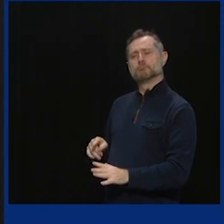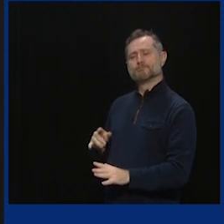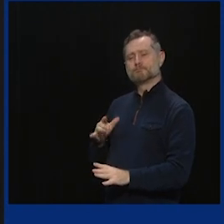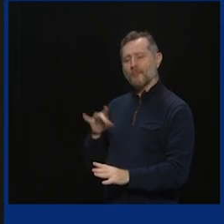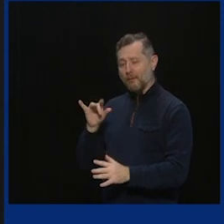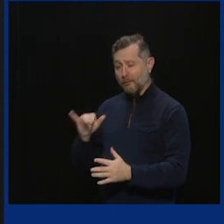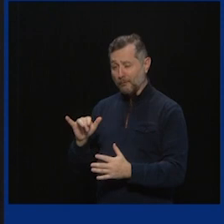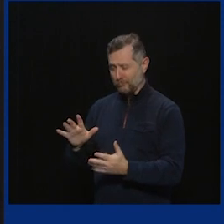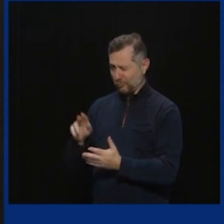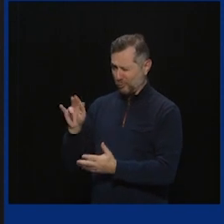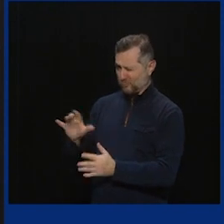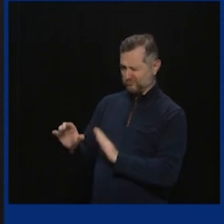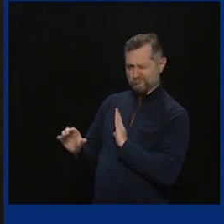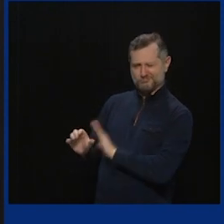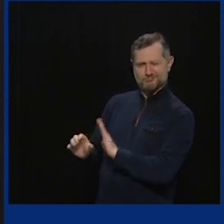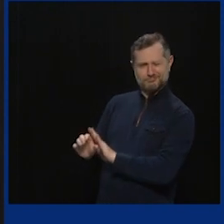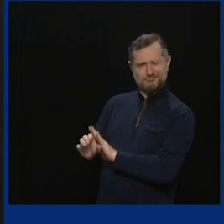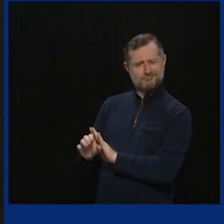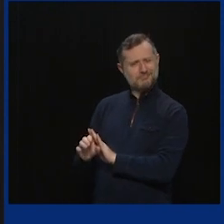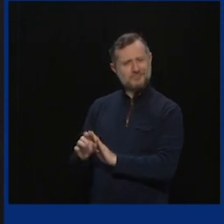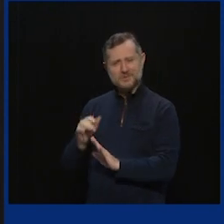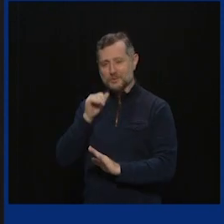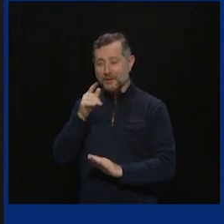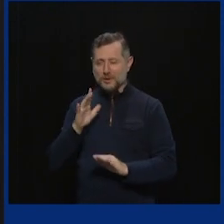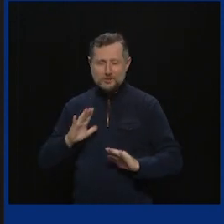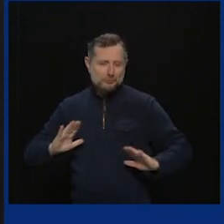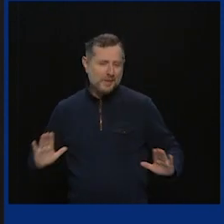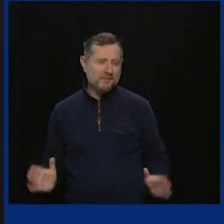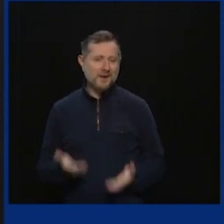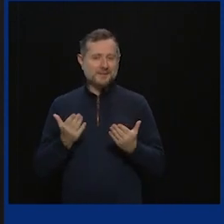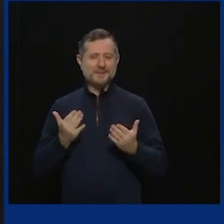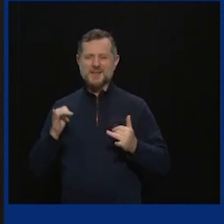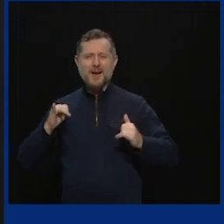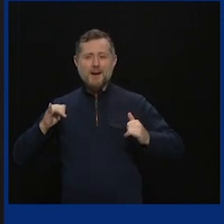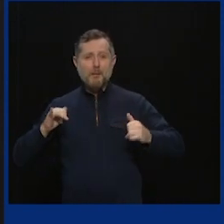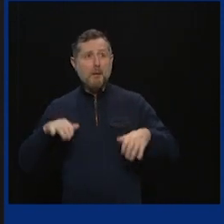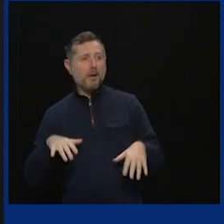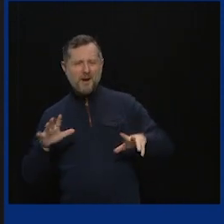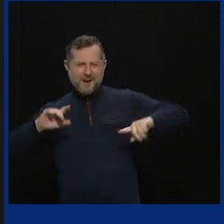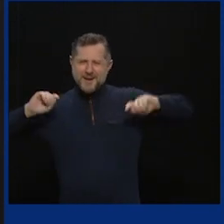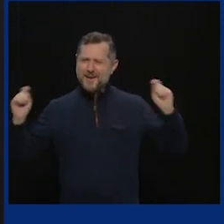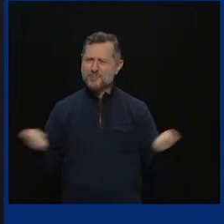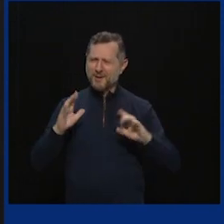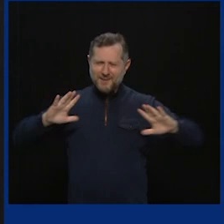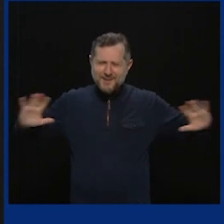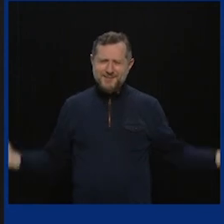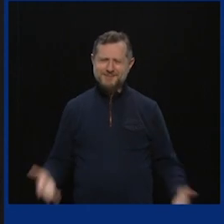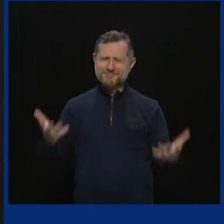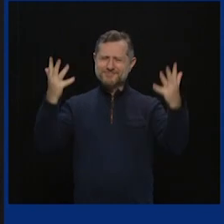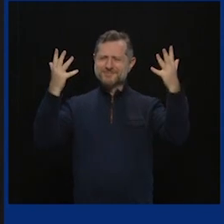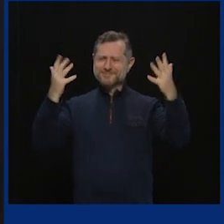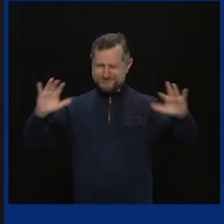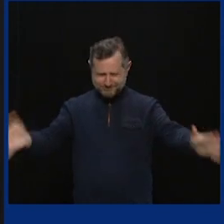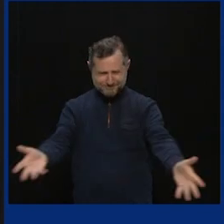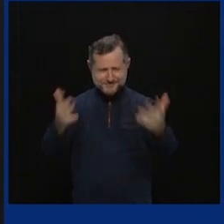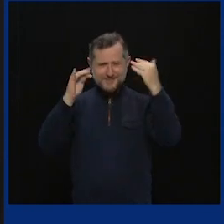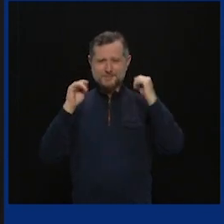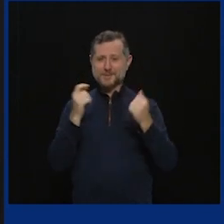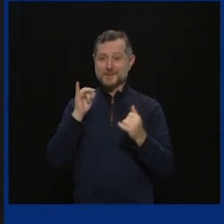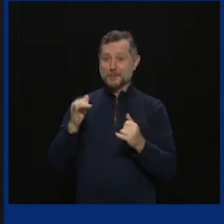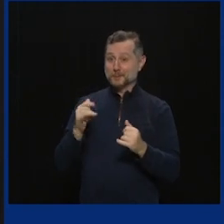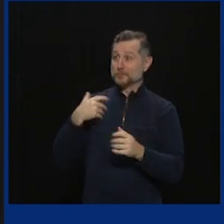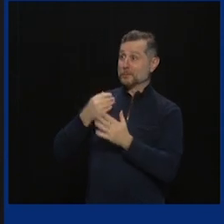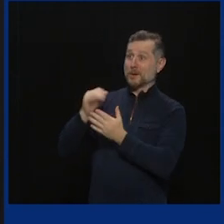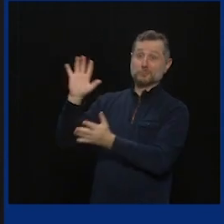We're not revitalizing Chinatown, we are celebrating Chinatown because there's so much here to celebrate. And with this grant, it's going to be